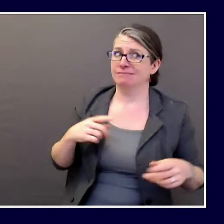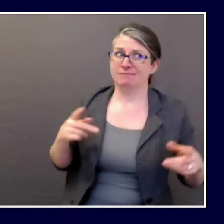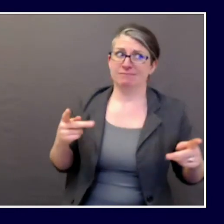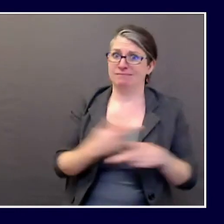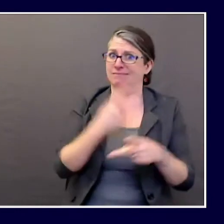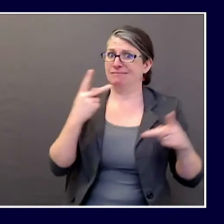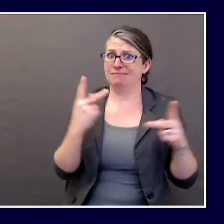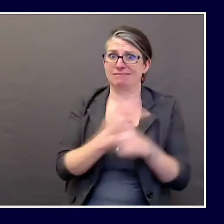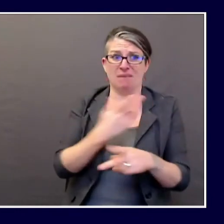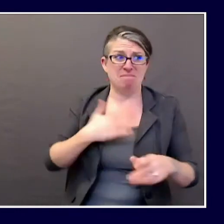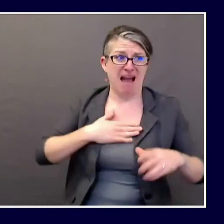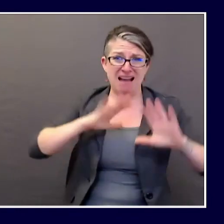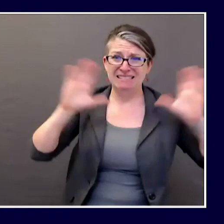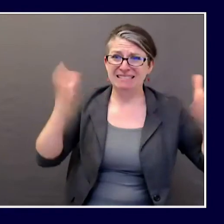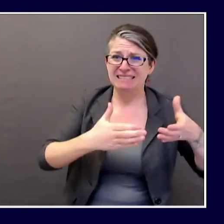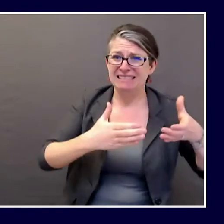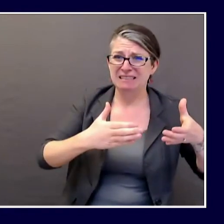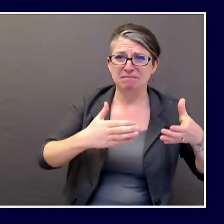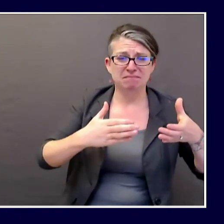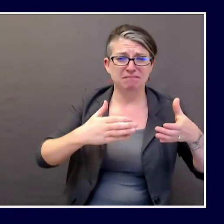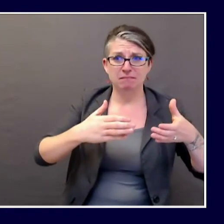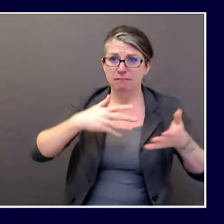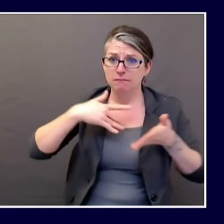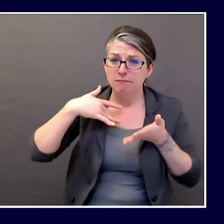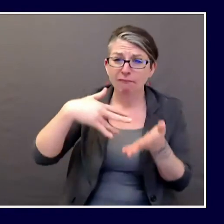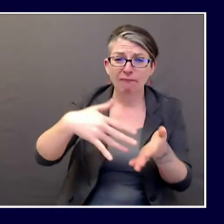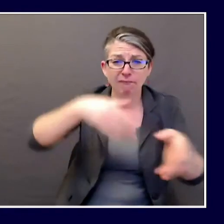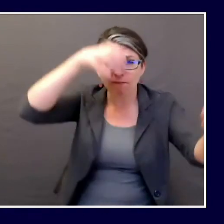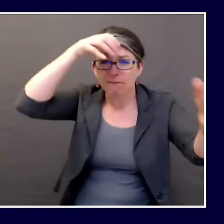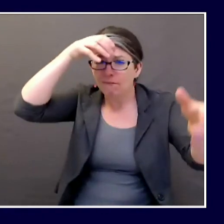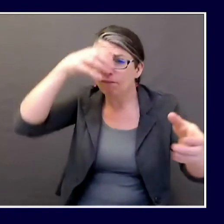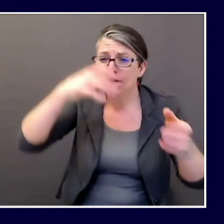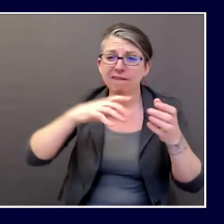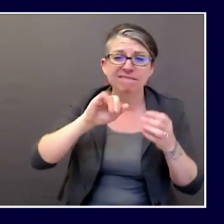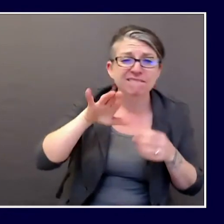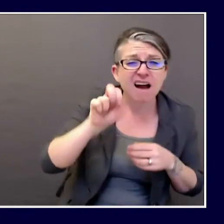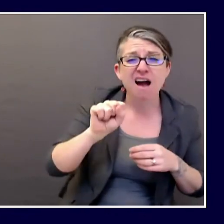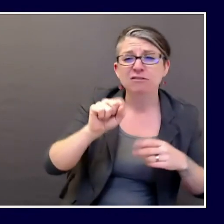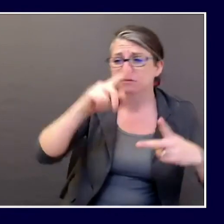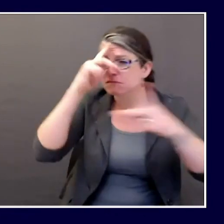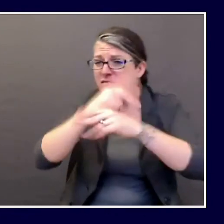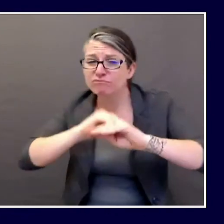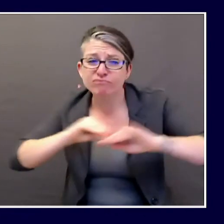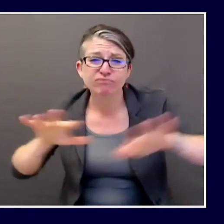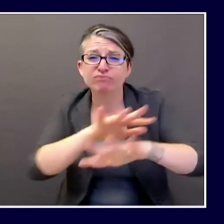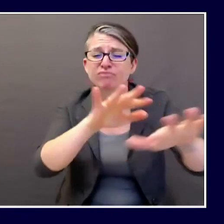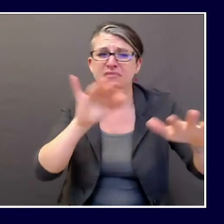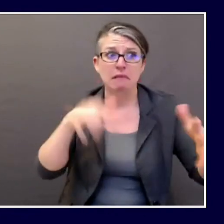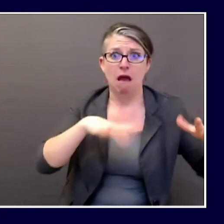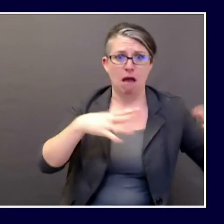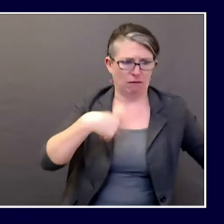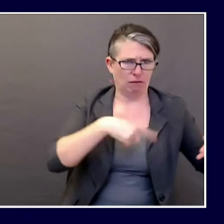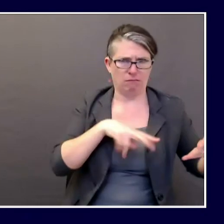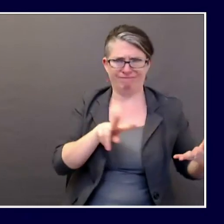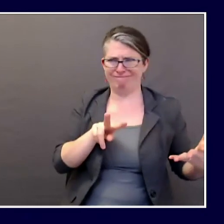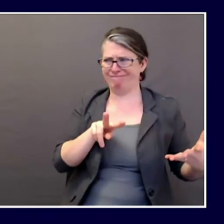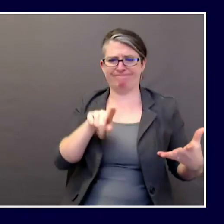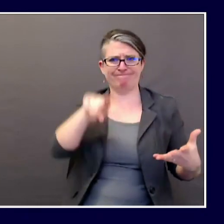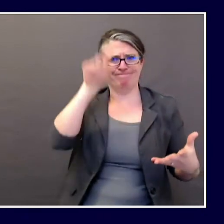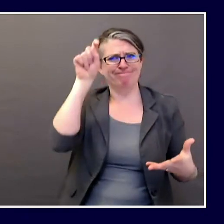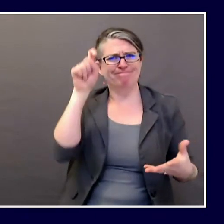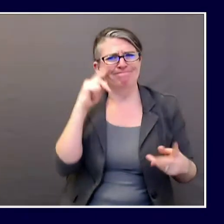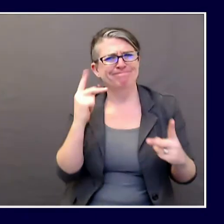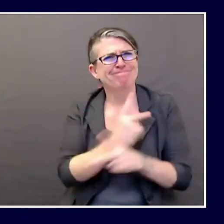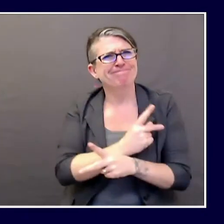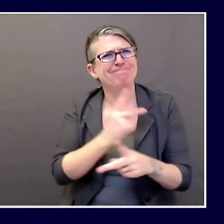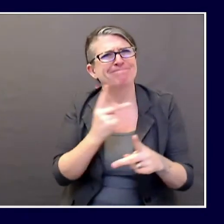too much from a patient privacy perspective, is that in addition to seeing restaurants pop up as places that people